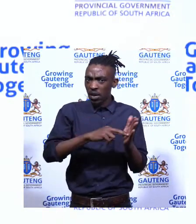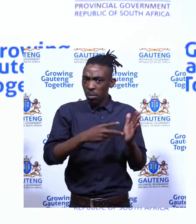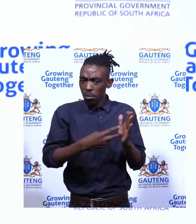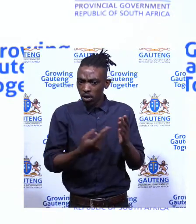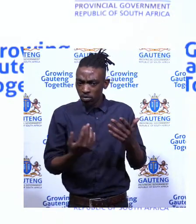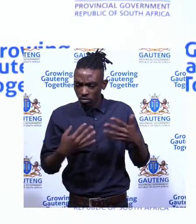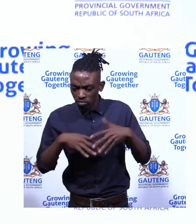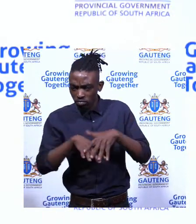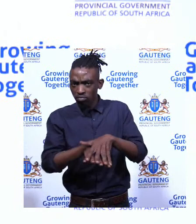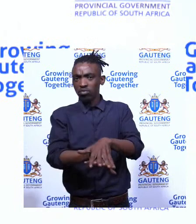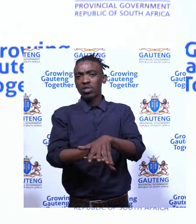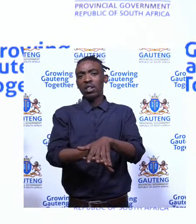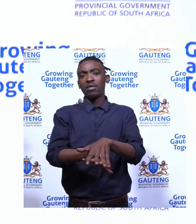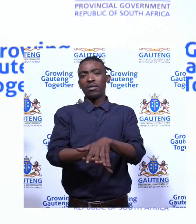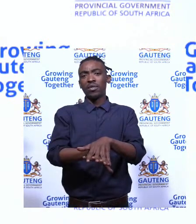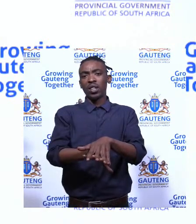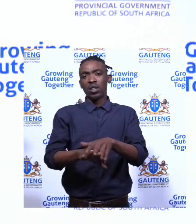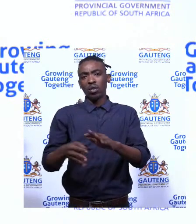that we have